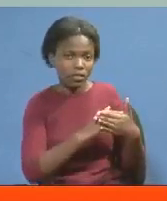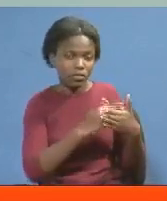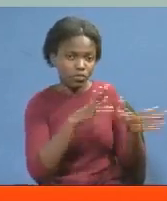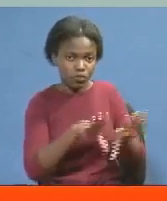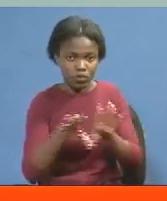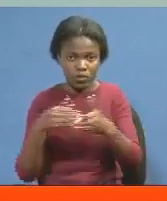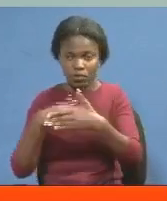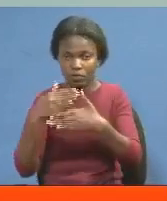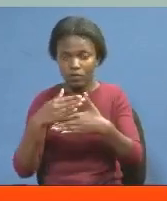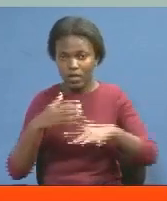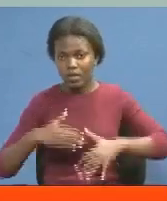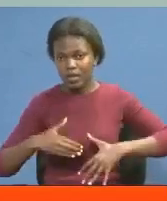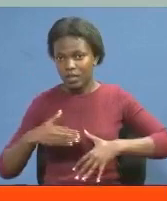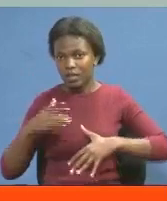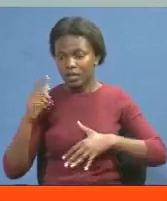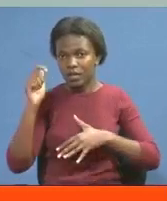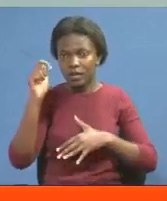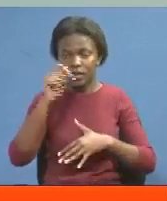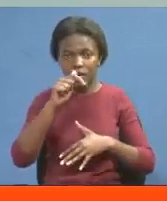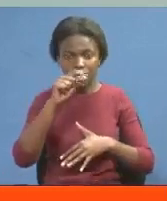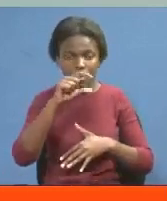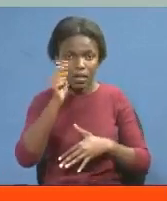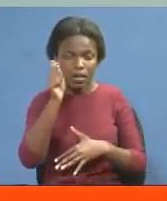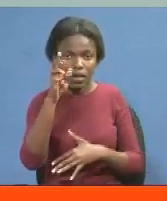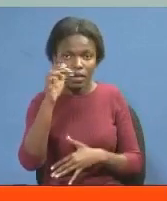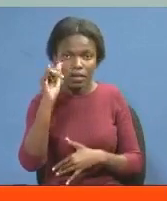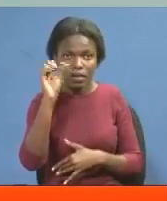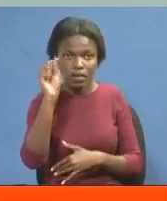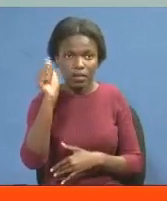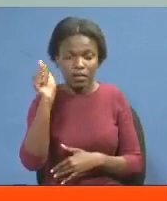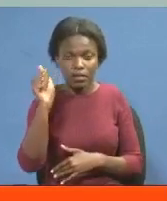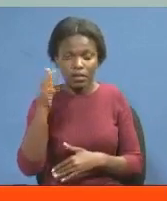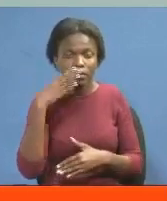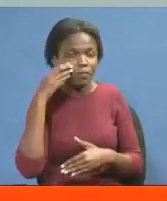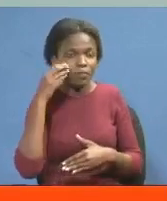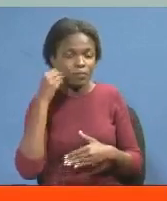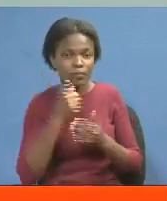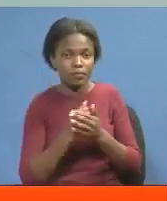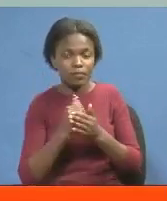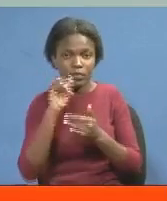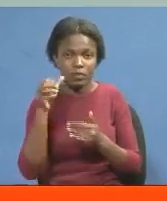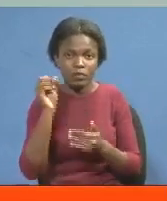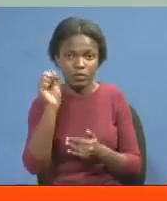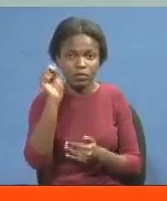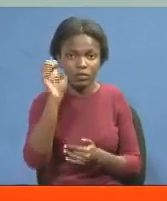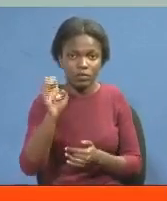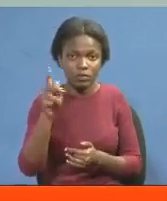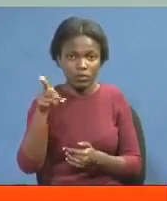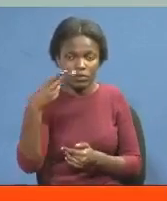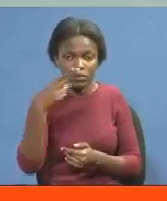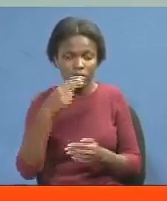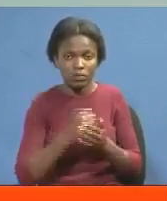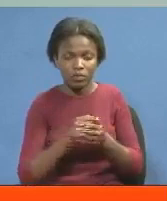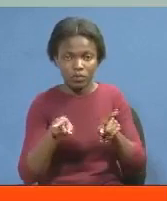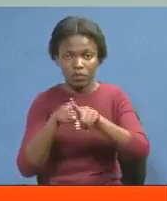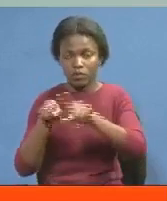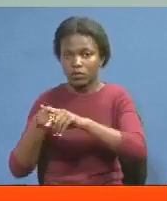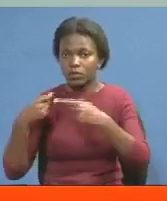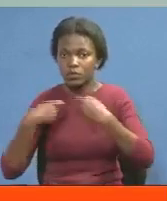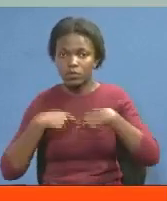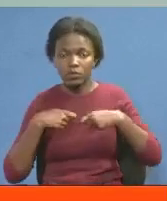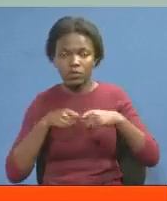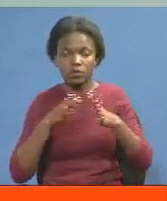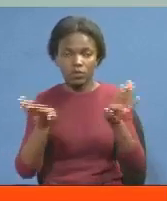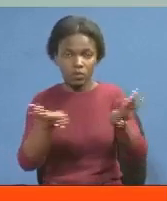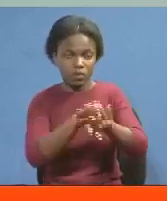Garissa University and Dusit D2 attacks. Dr. Matiang'i's predecessor, Joseph Ole Nkaiseri, had also tried to push